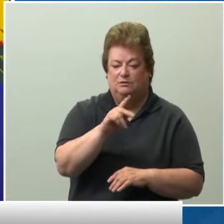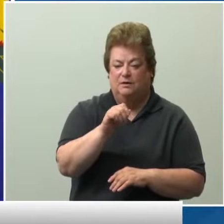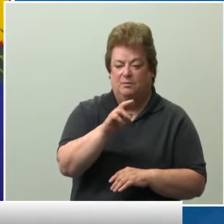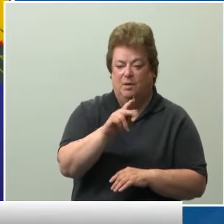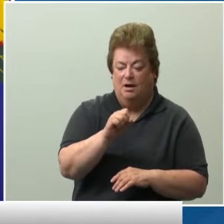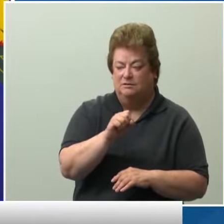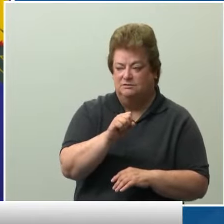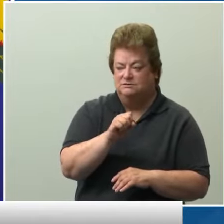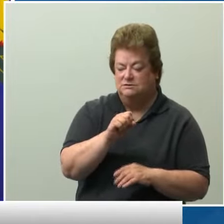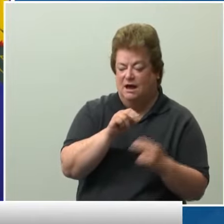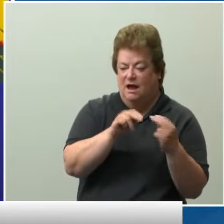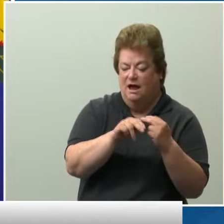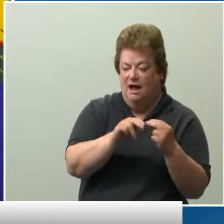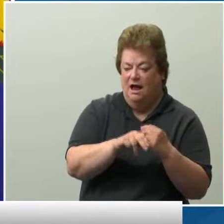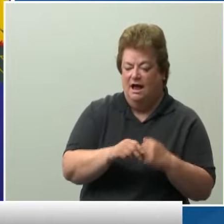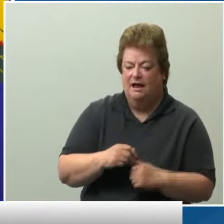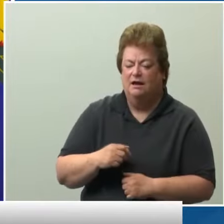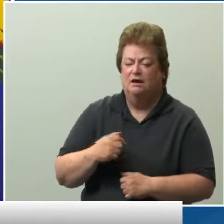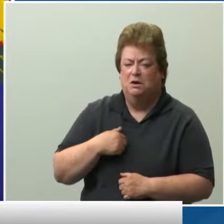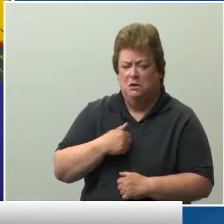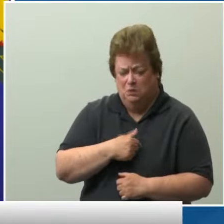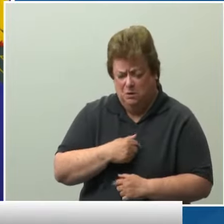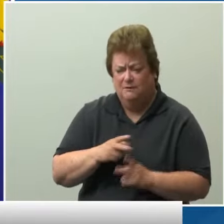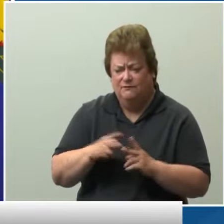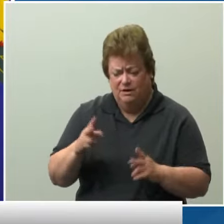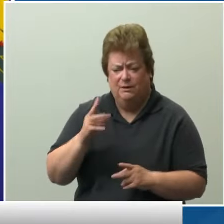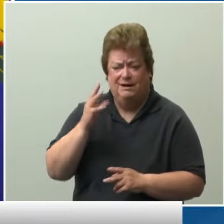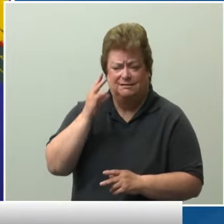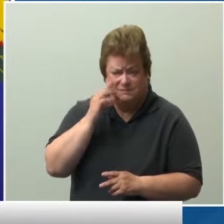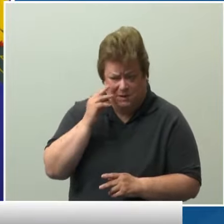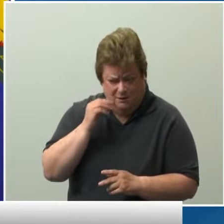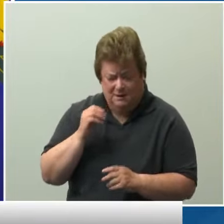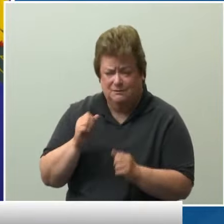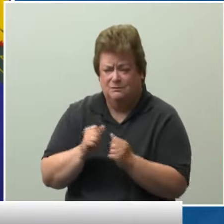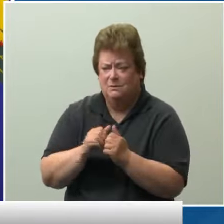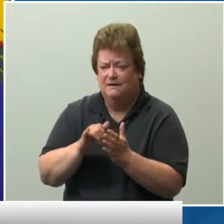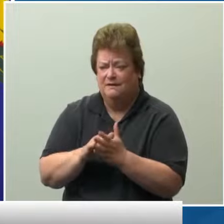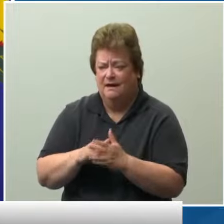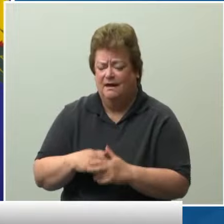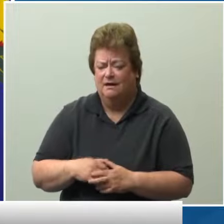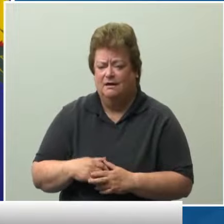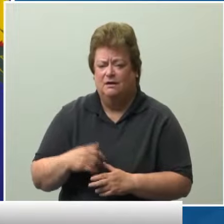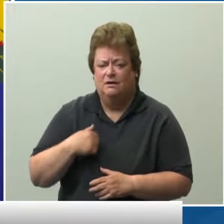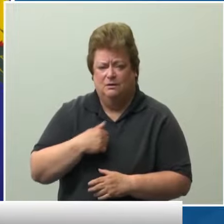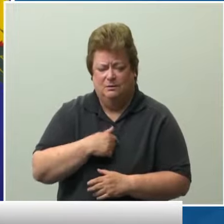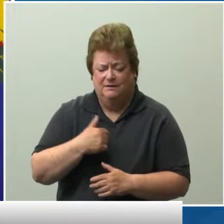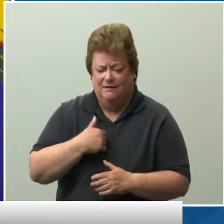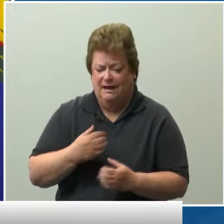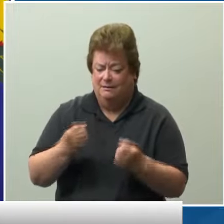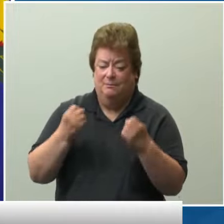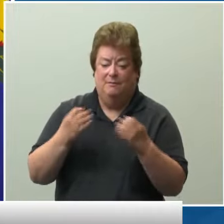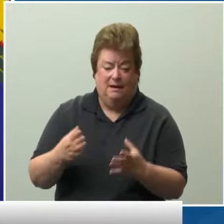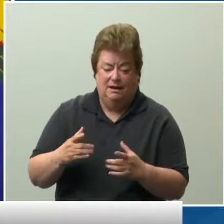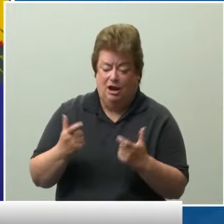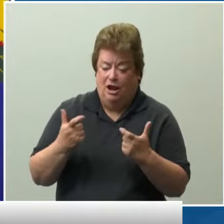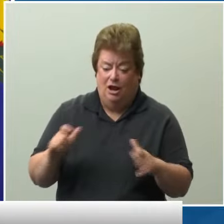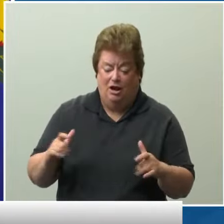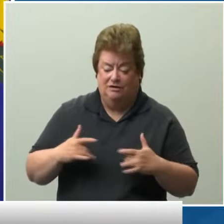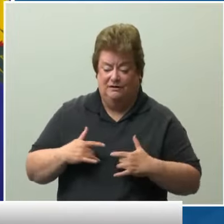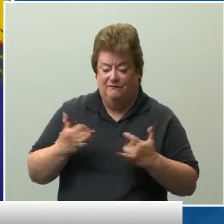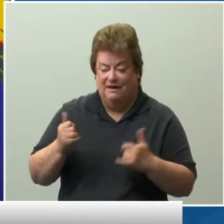It's something that we're fairly experienced with. Having held many large events at Memorial